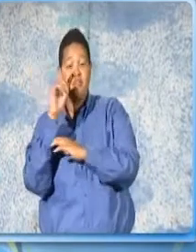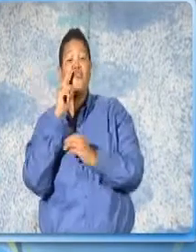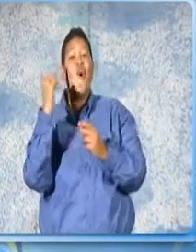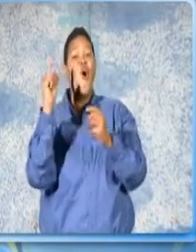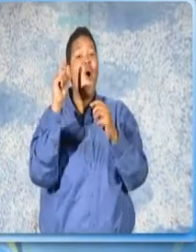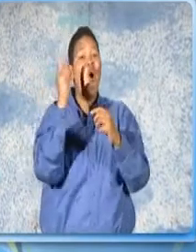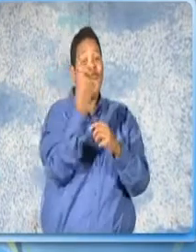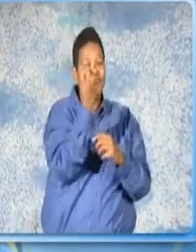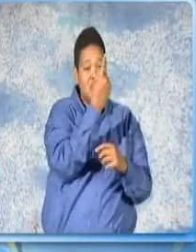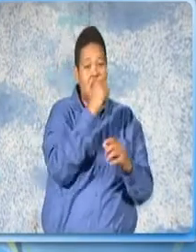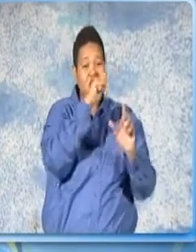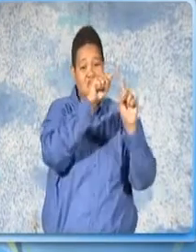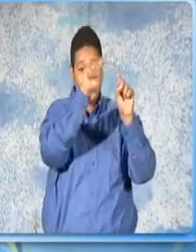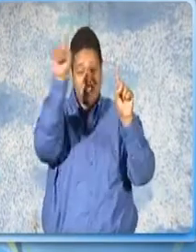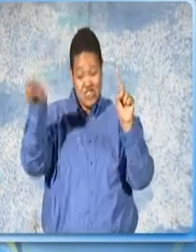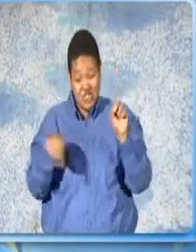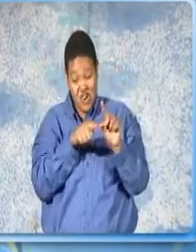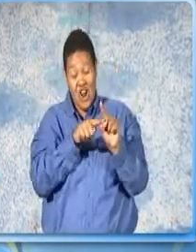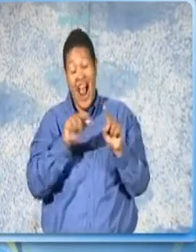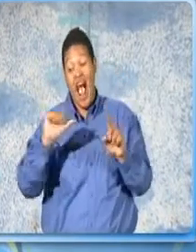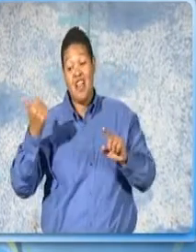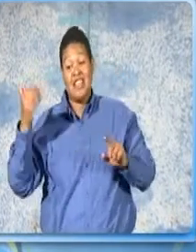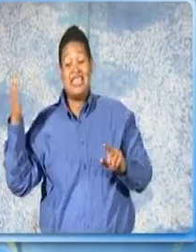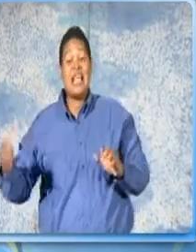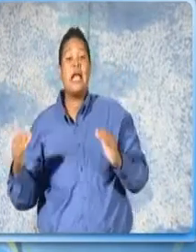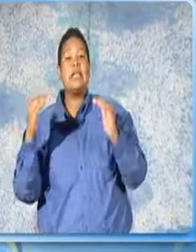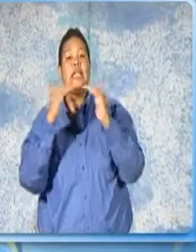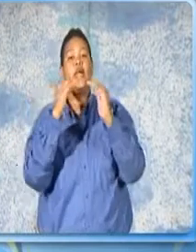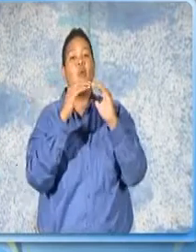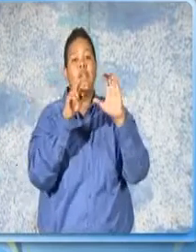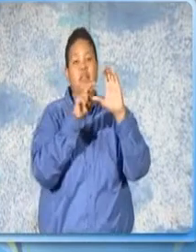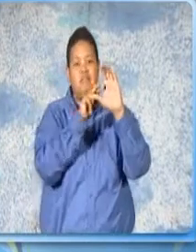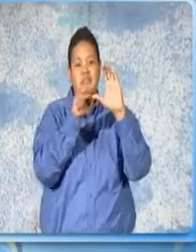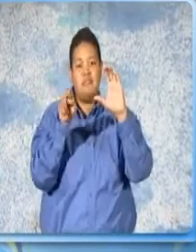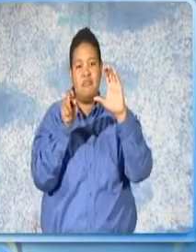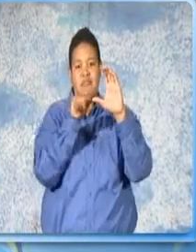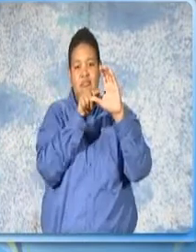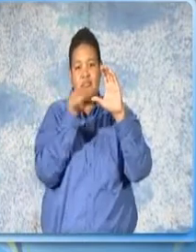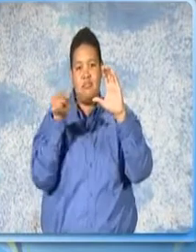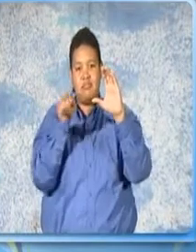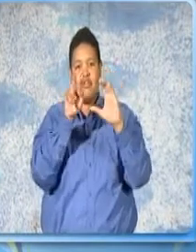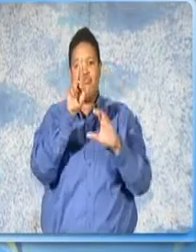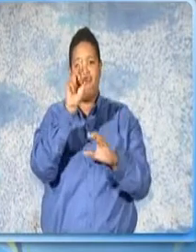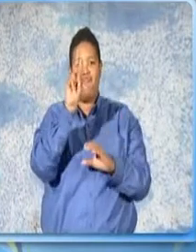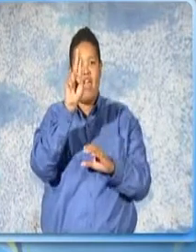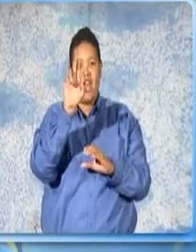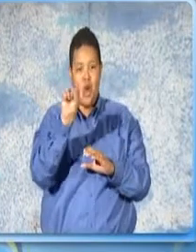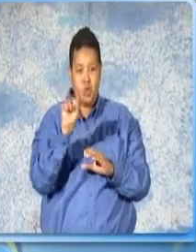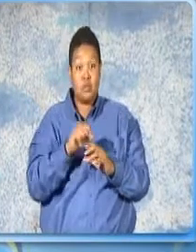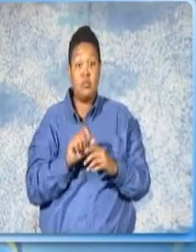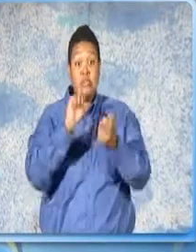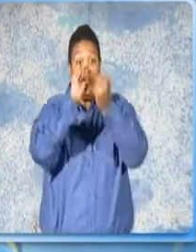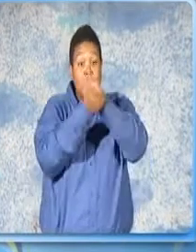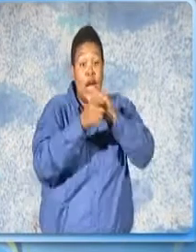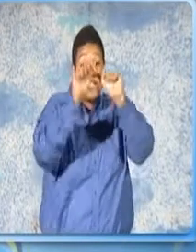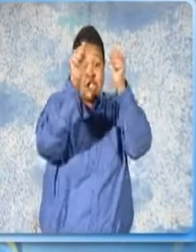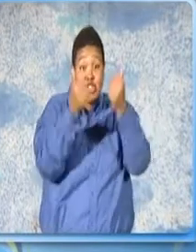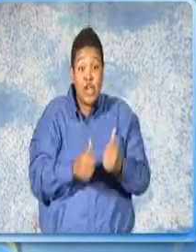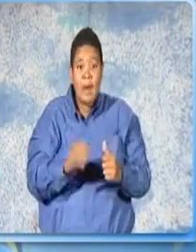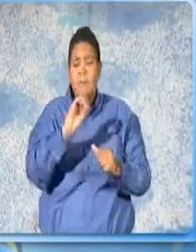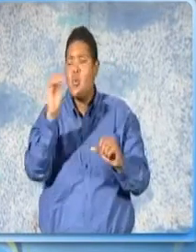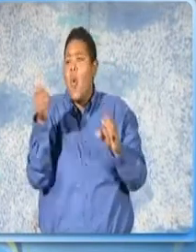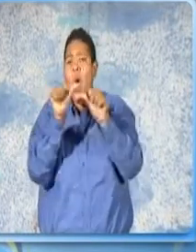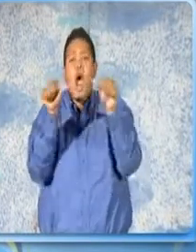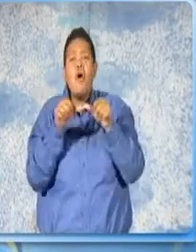the length of the other side is equal to the radius r. In changing the shape, no area has been lost